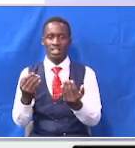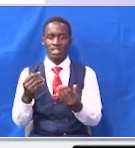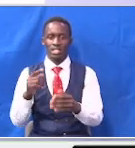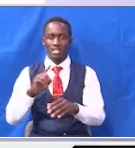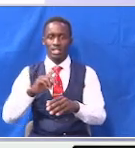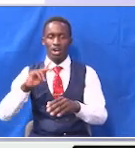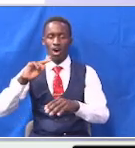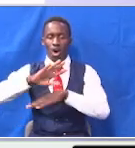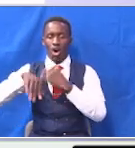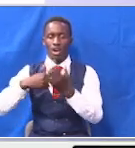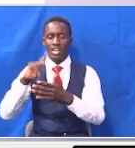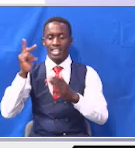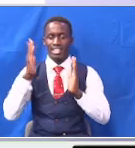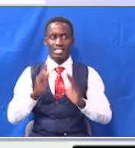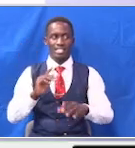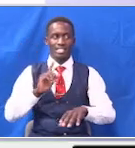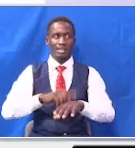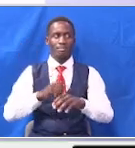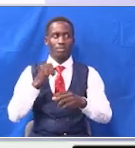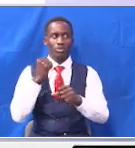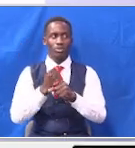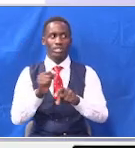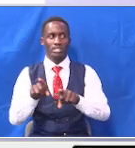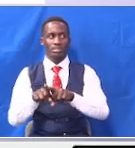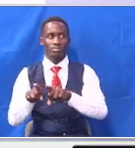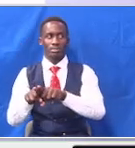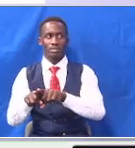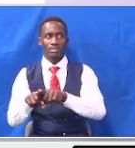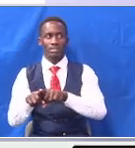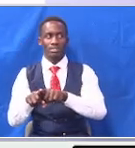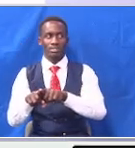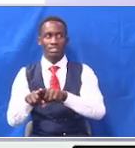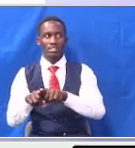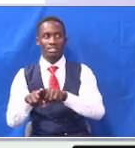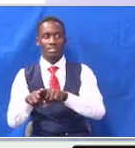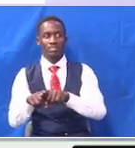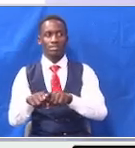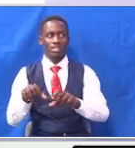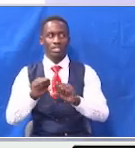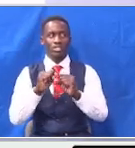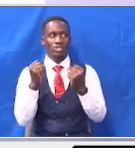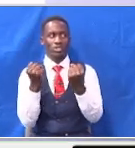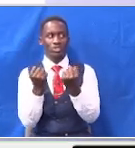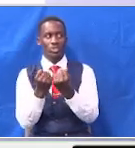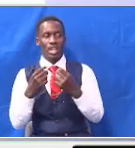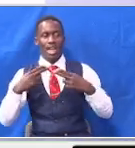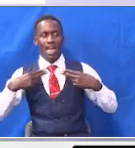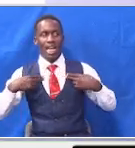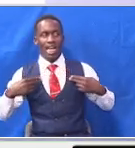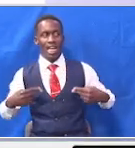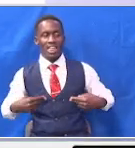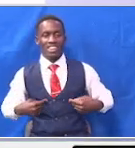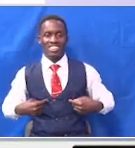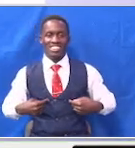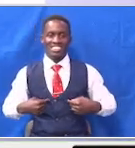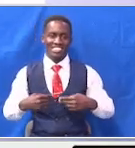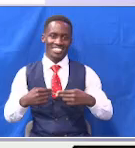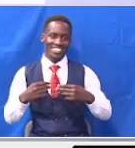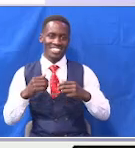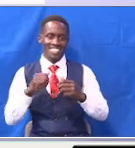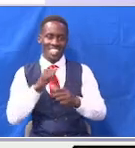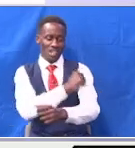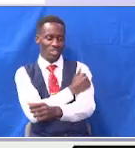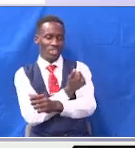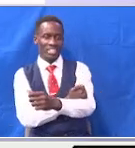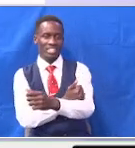that those in charge of policies are able to explain them properly. The Social Health Authority takes care of three streams of funding,